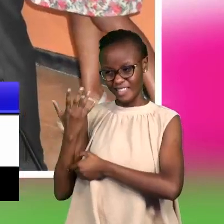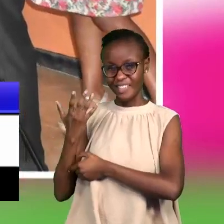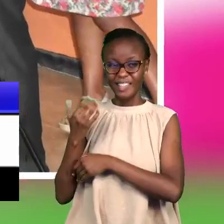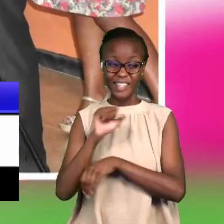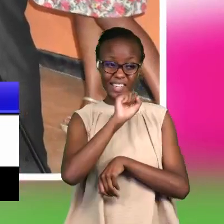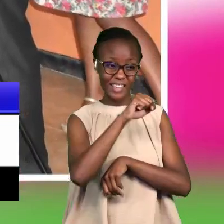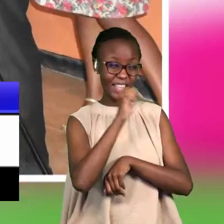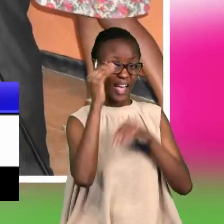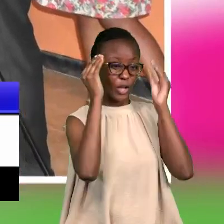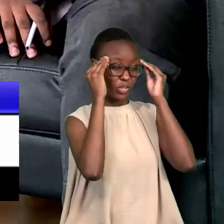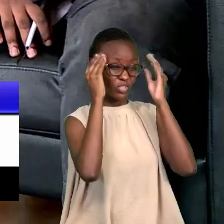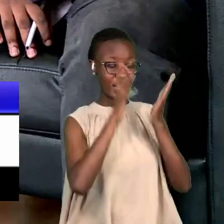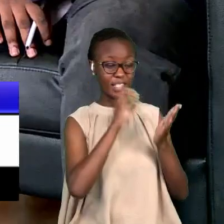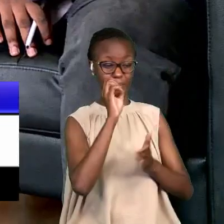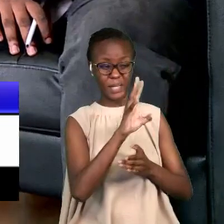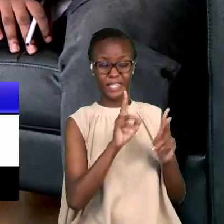Education is expensive.